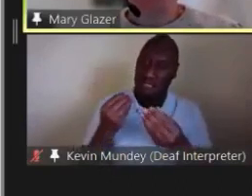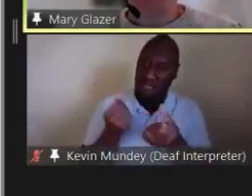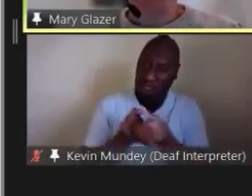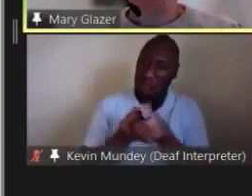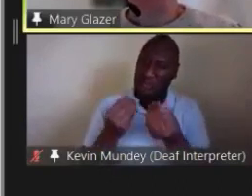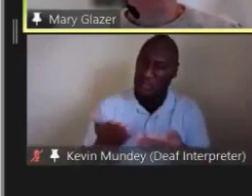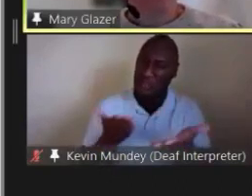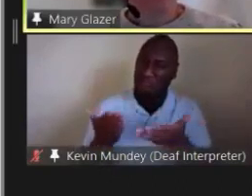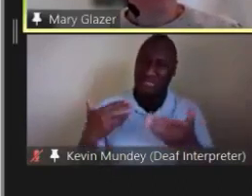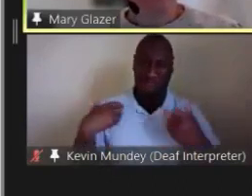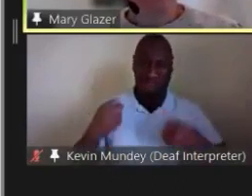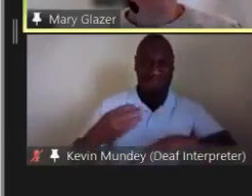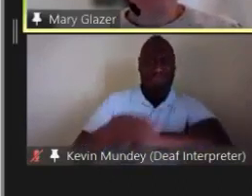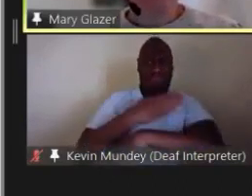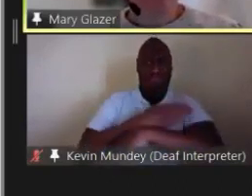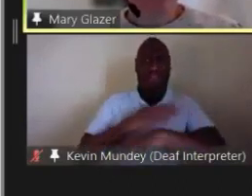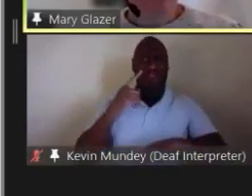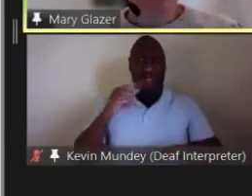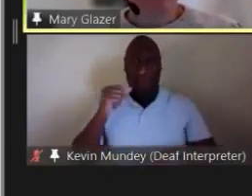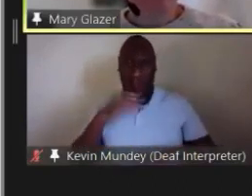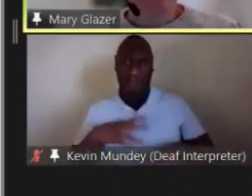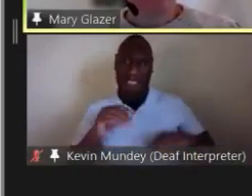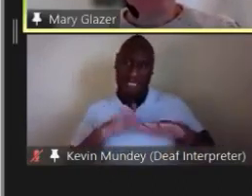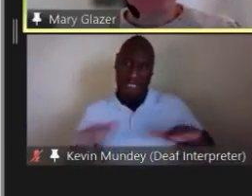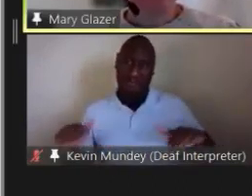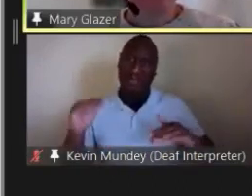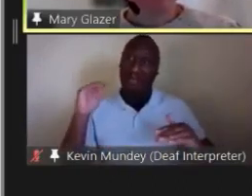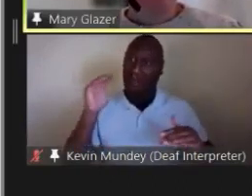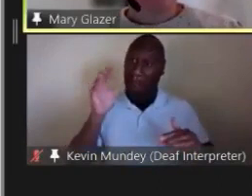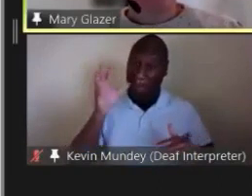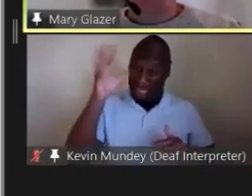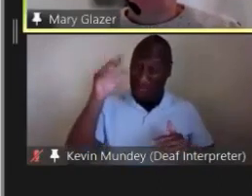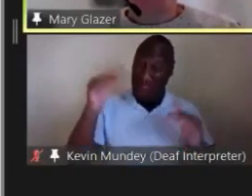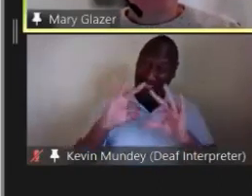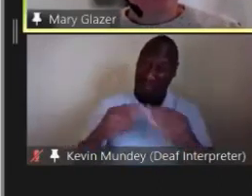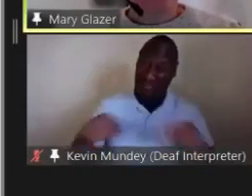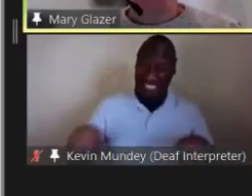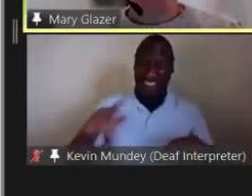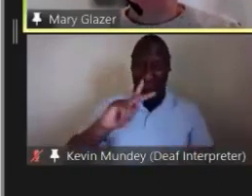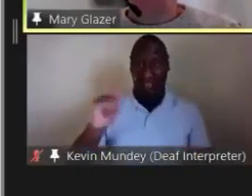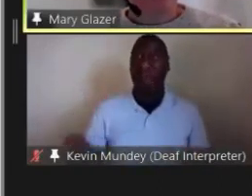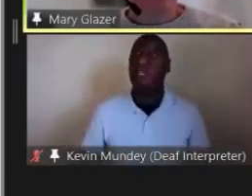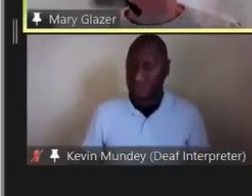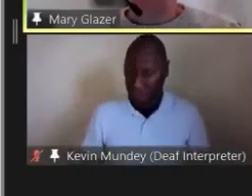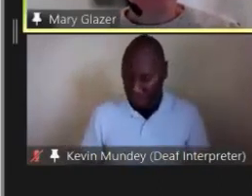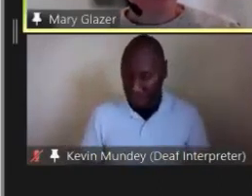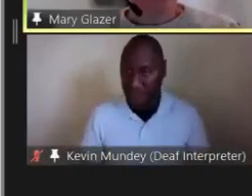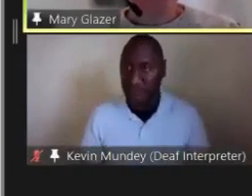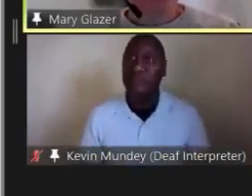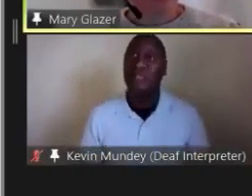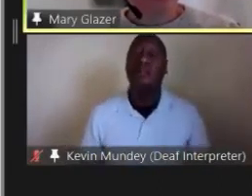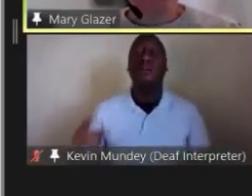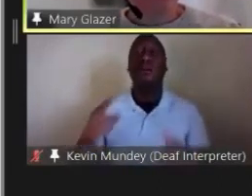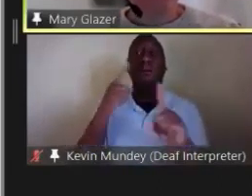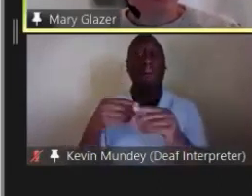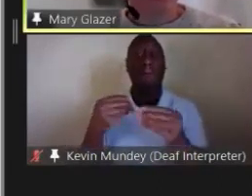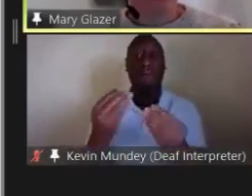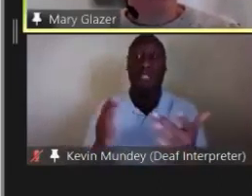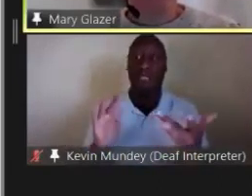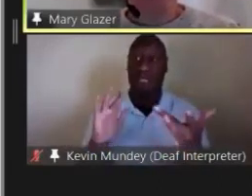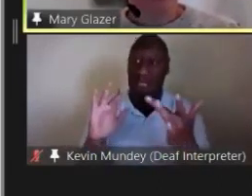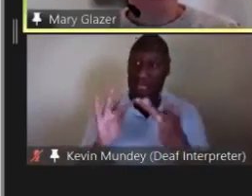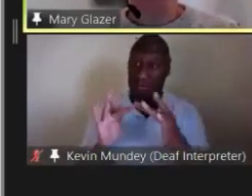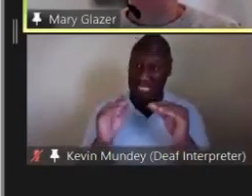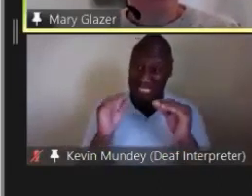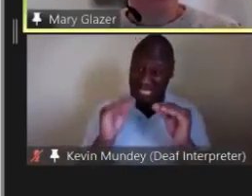health of women, children, and parenting families in Philadelphia. Specifically, we provide outreach and education to